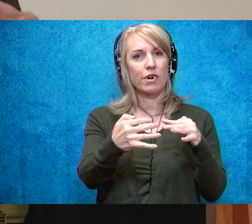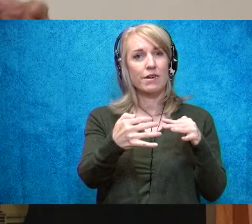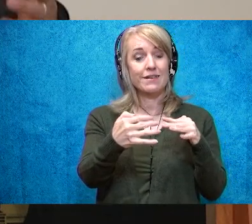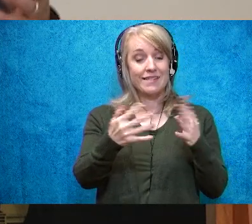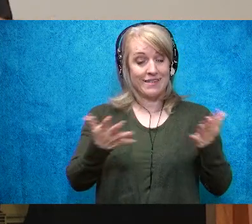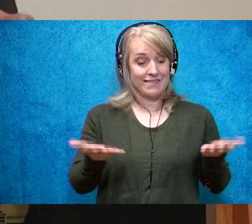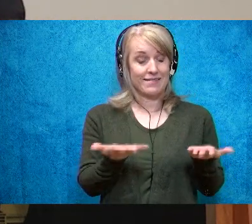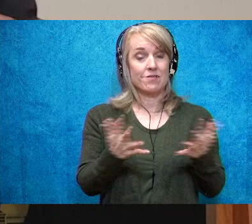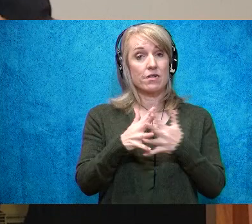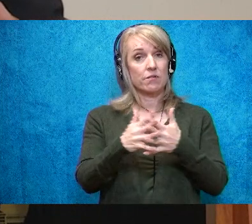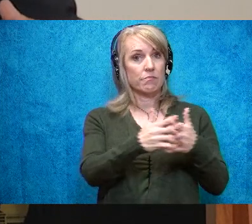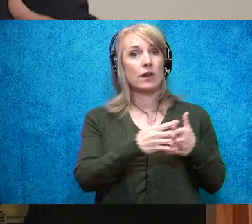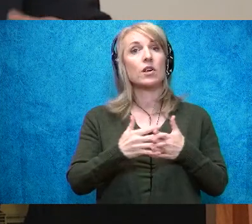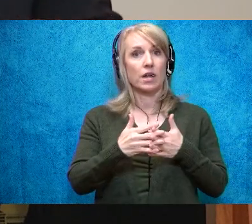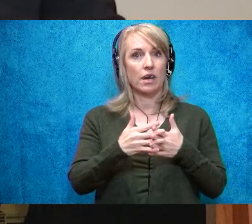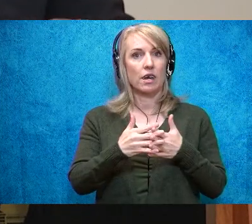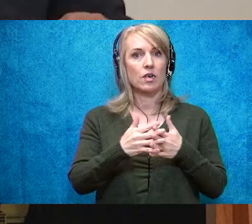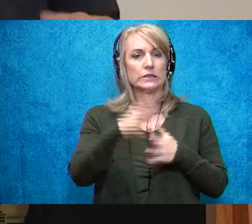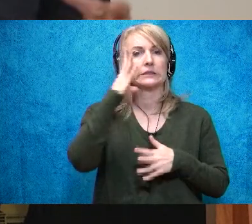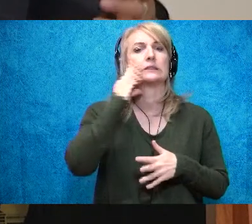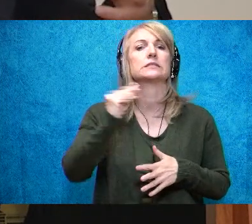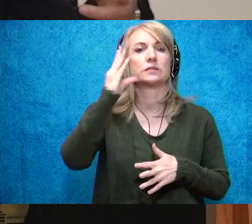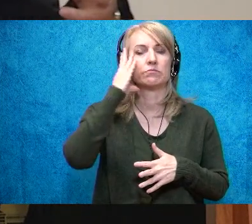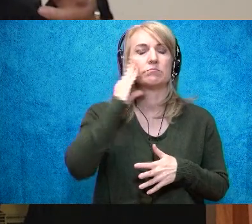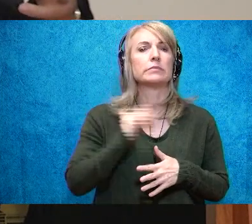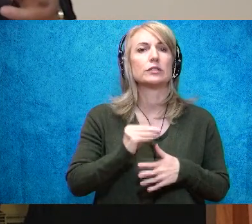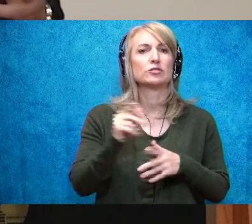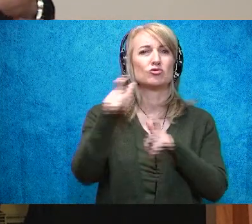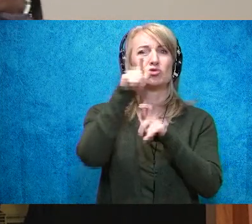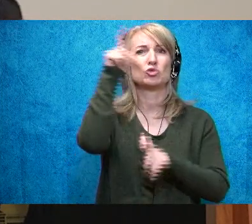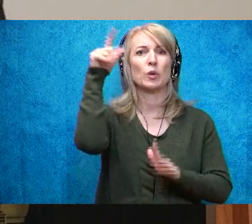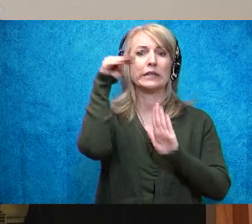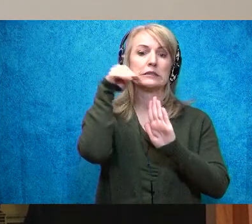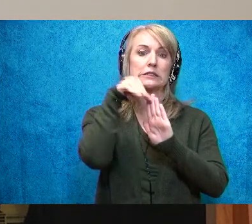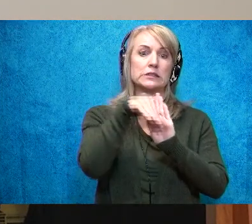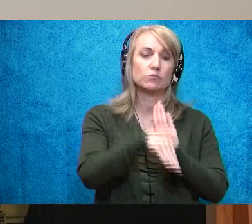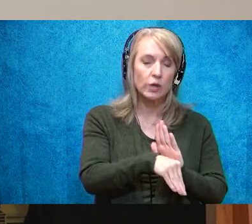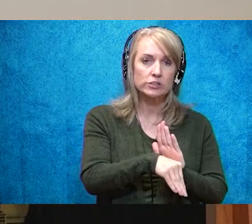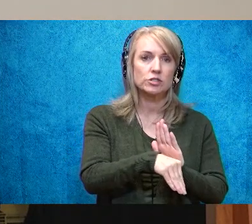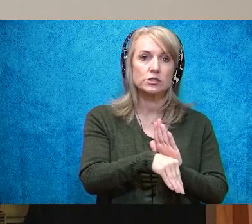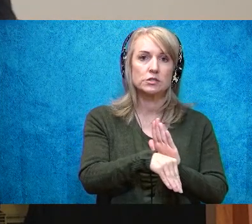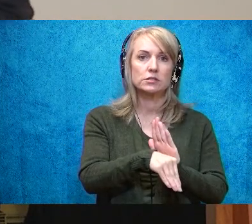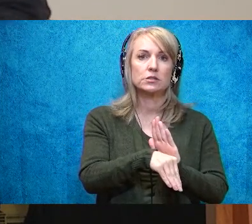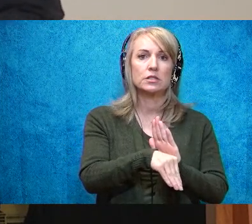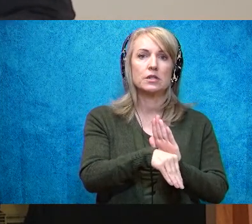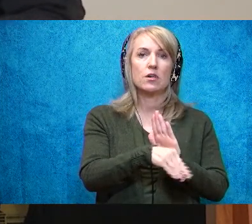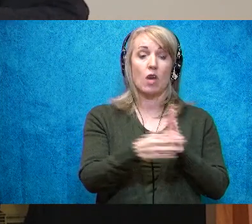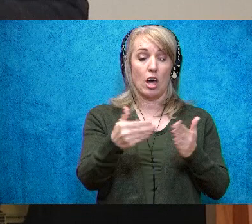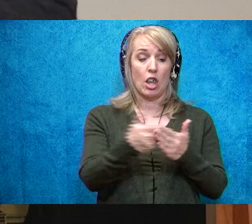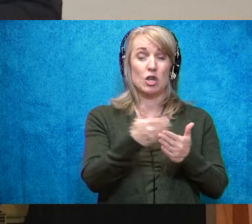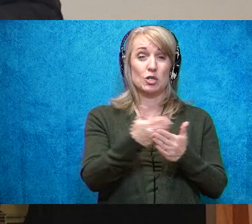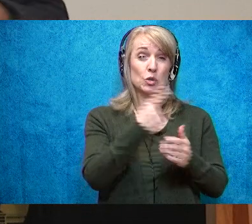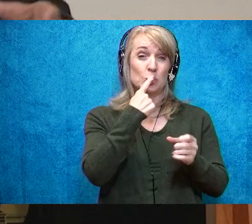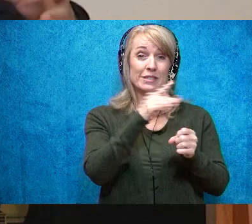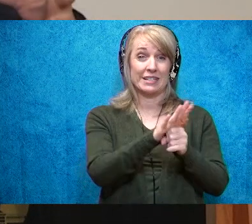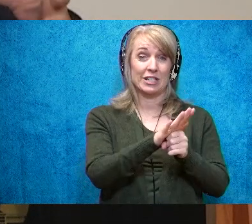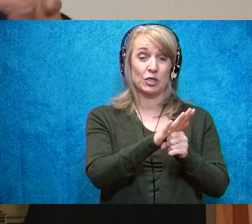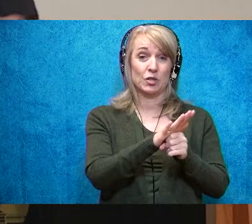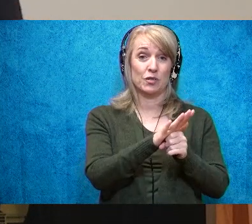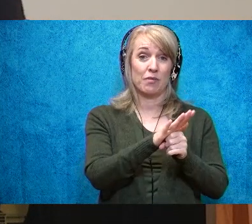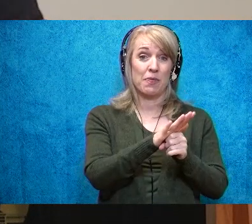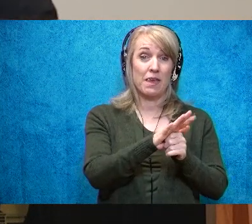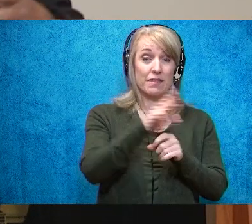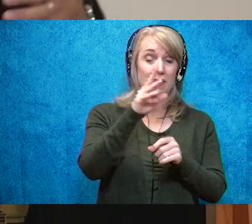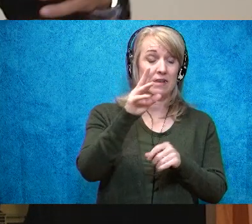going through a Great Depression, that we're going through a New Deal that President FDR has began